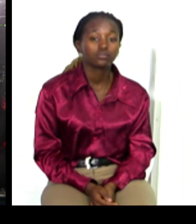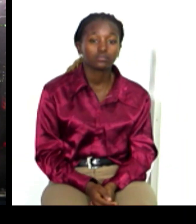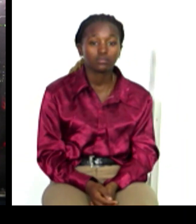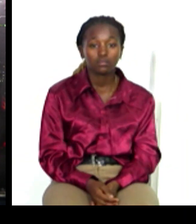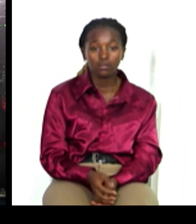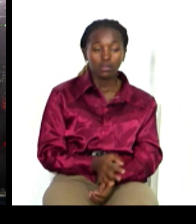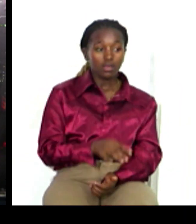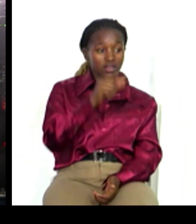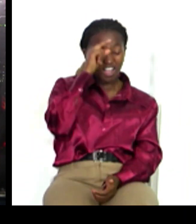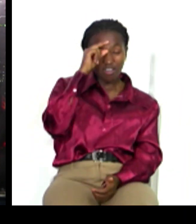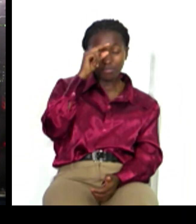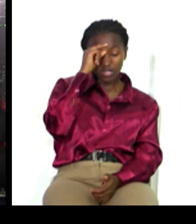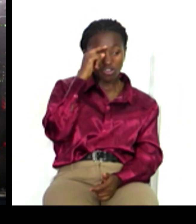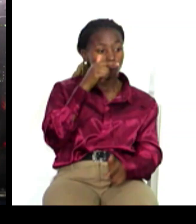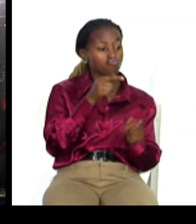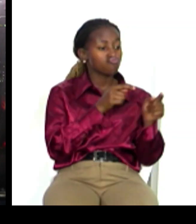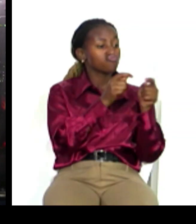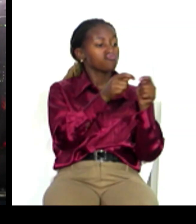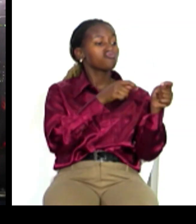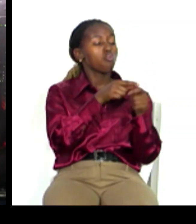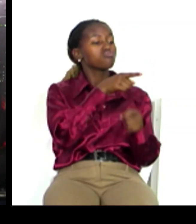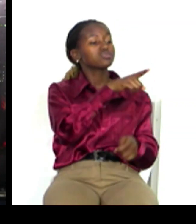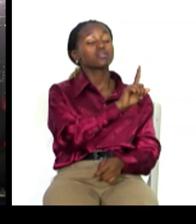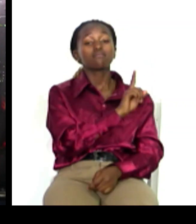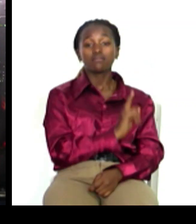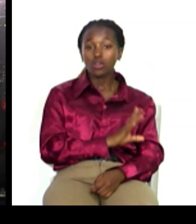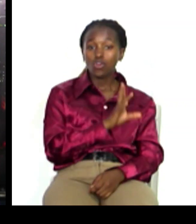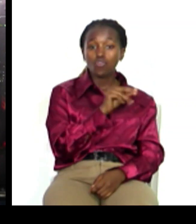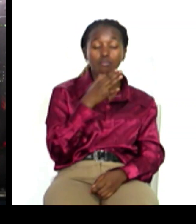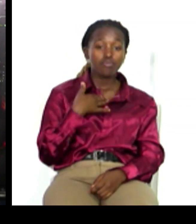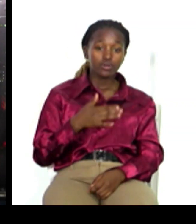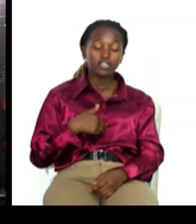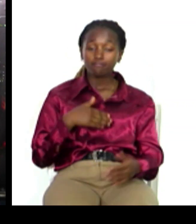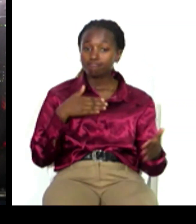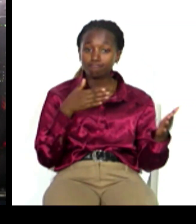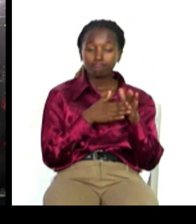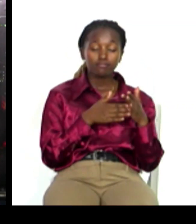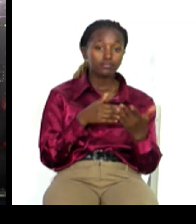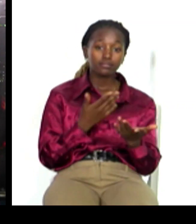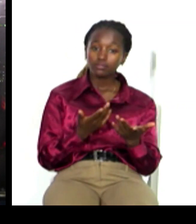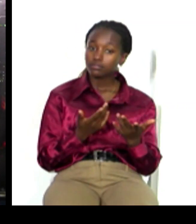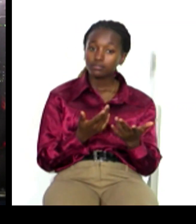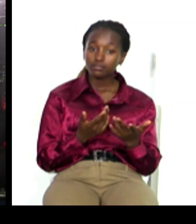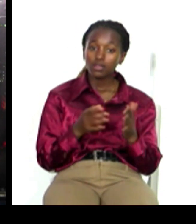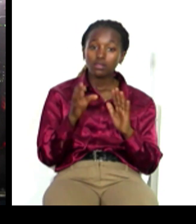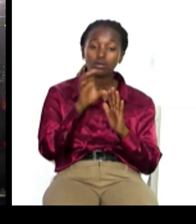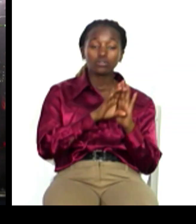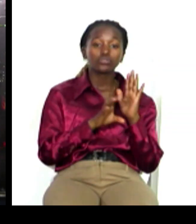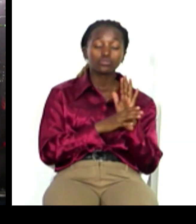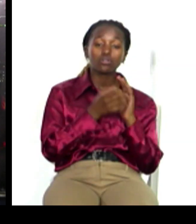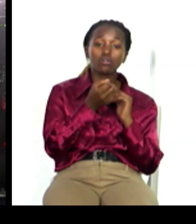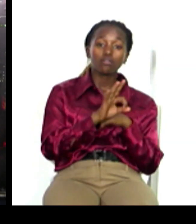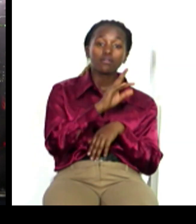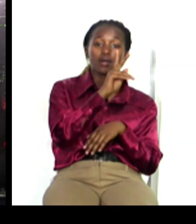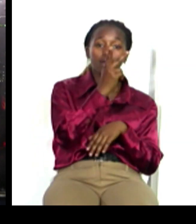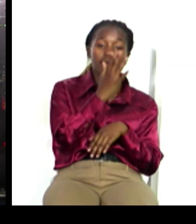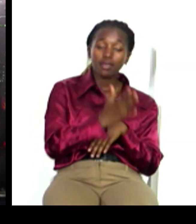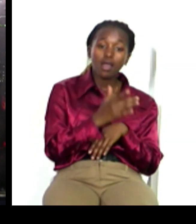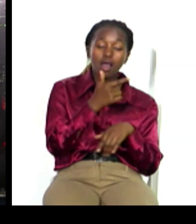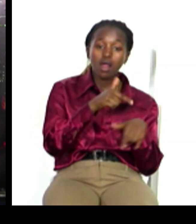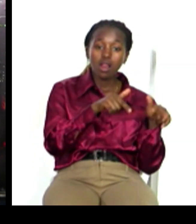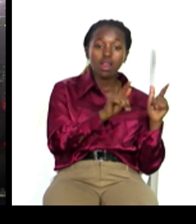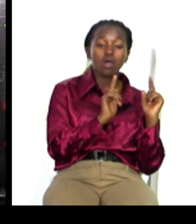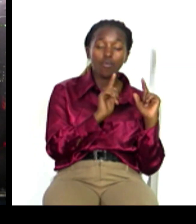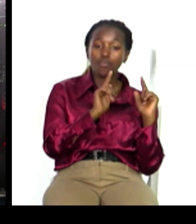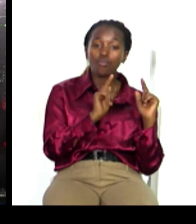government is just running on its own. Hakuna mtu mwenye anawapiga vita hivi. The Constitution of Kenya, yeah, allows that in a